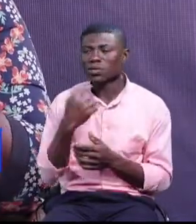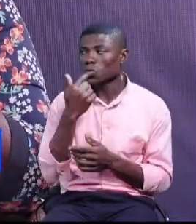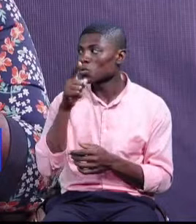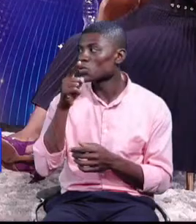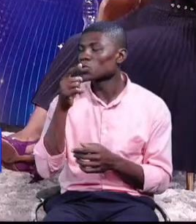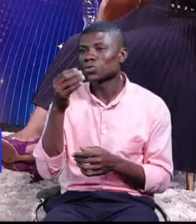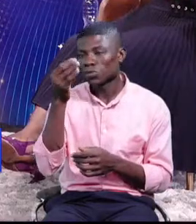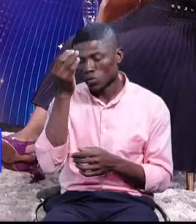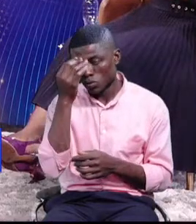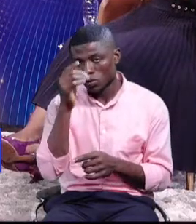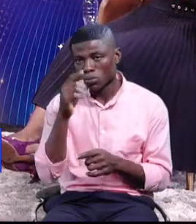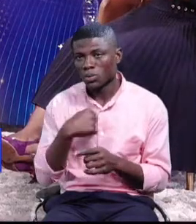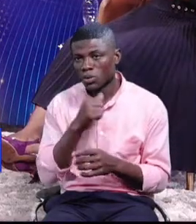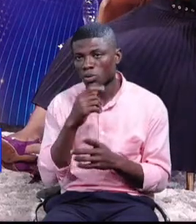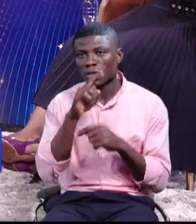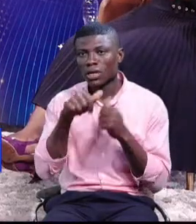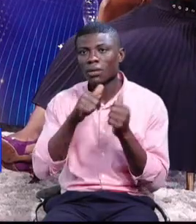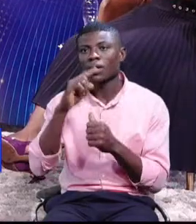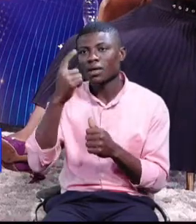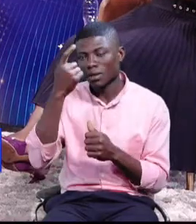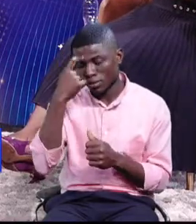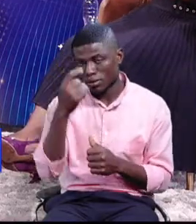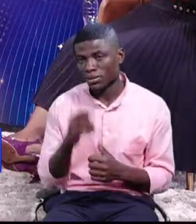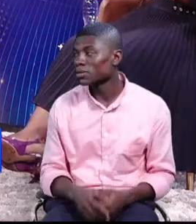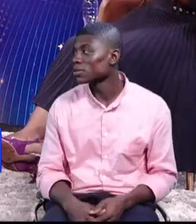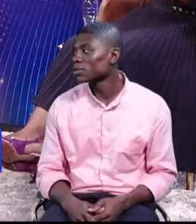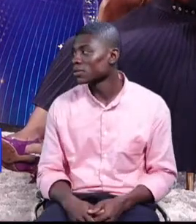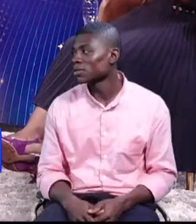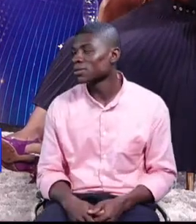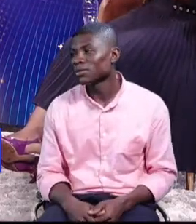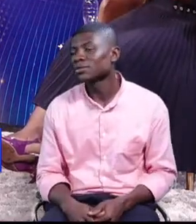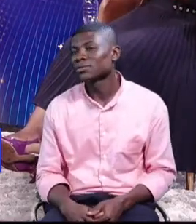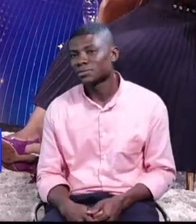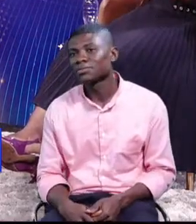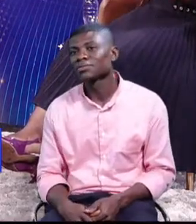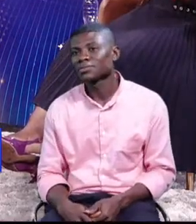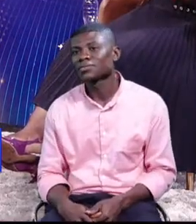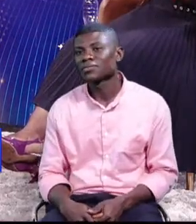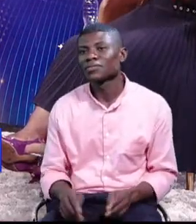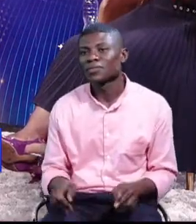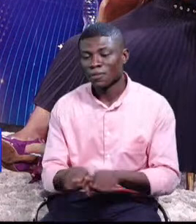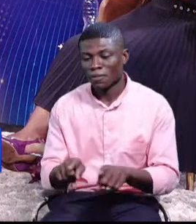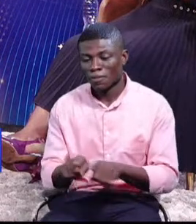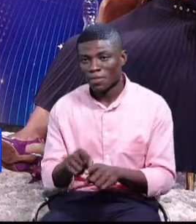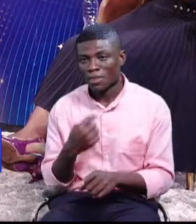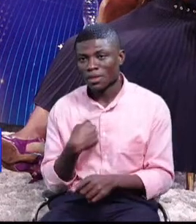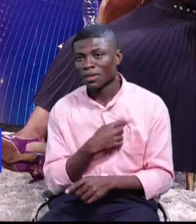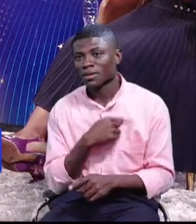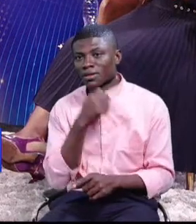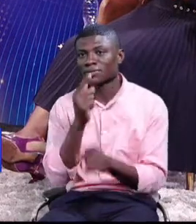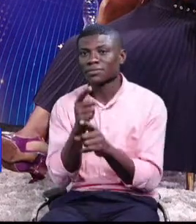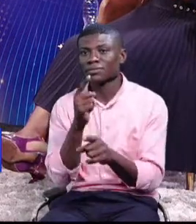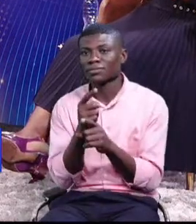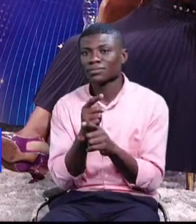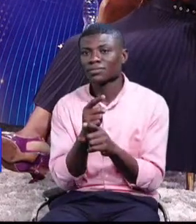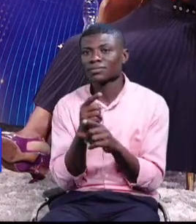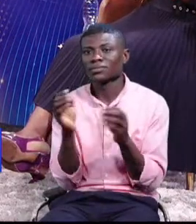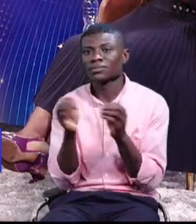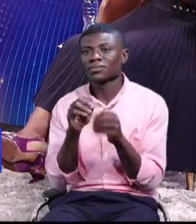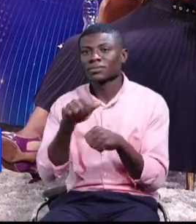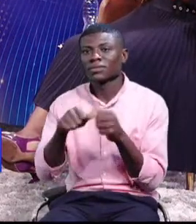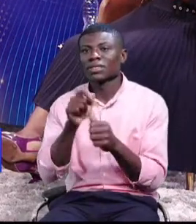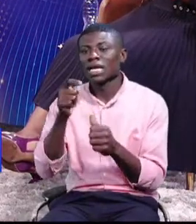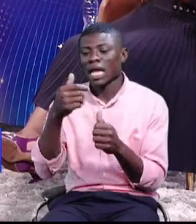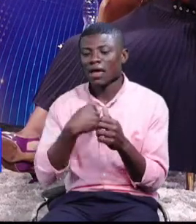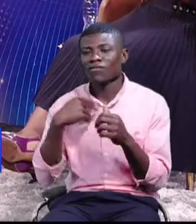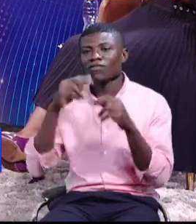wasn't referring to government. Okay, sure. Exactly. But then we always, so not just even. It's more of you have